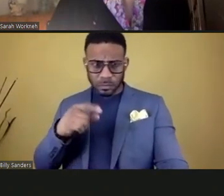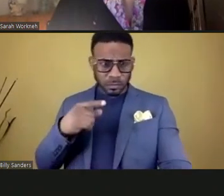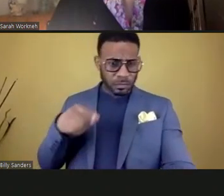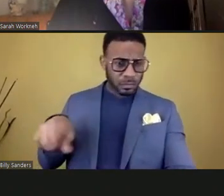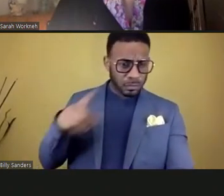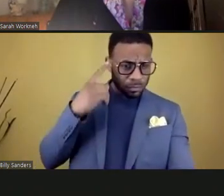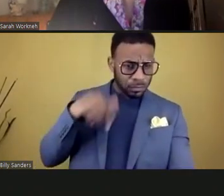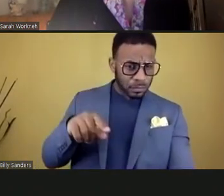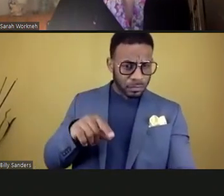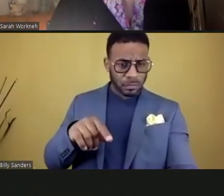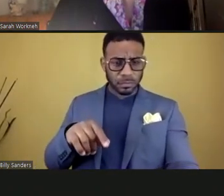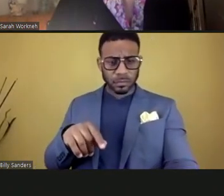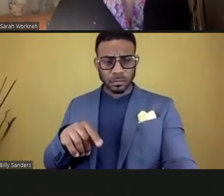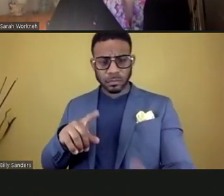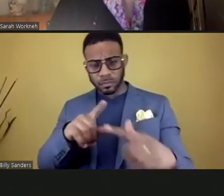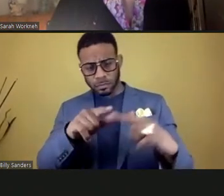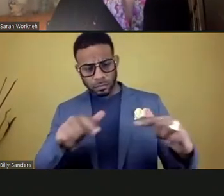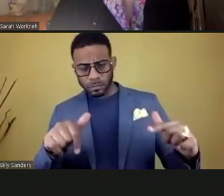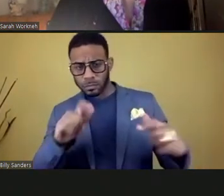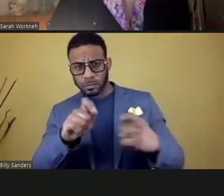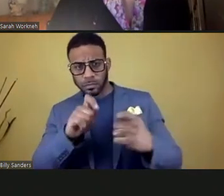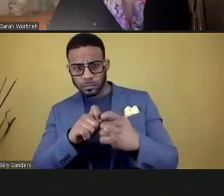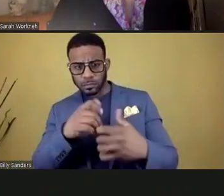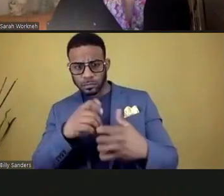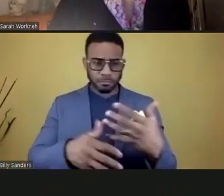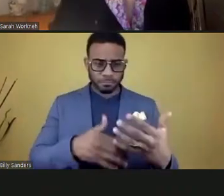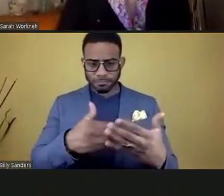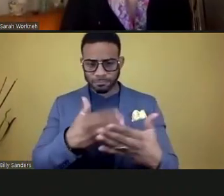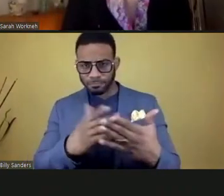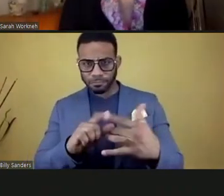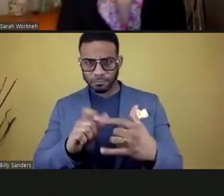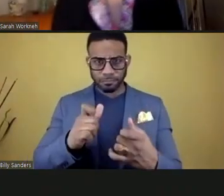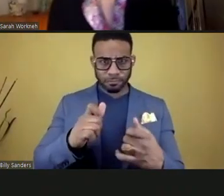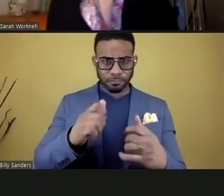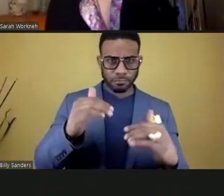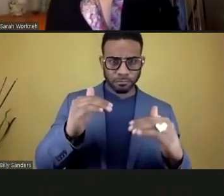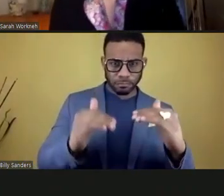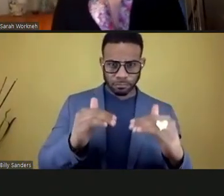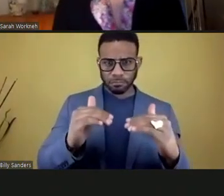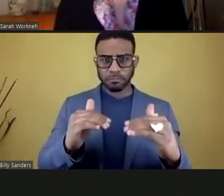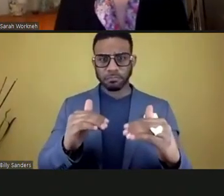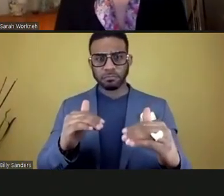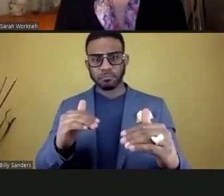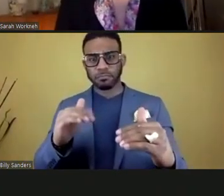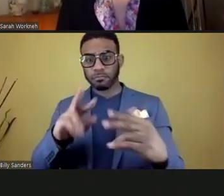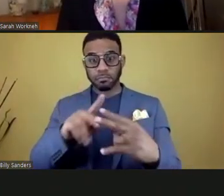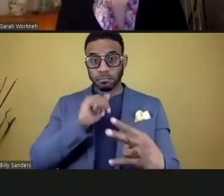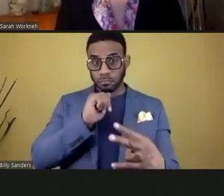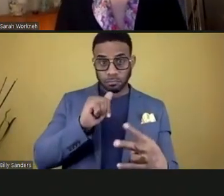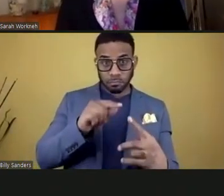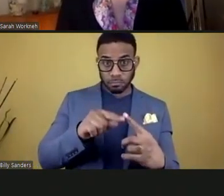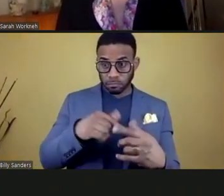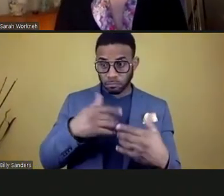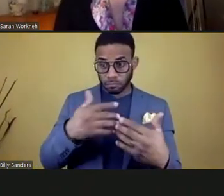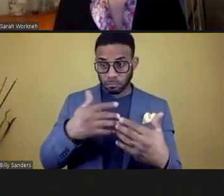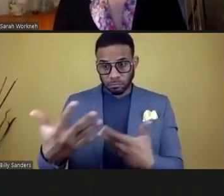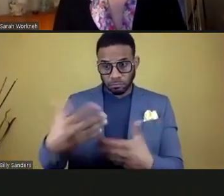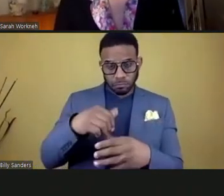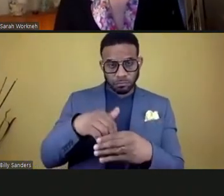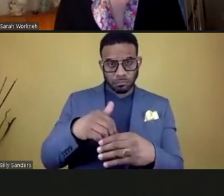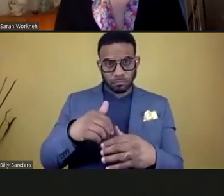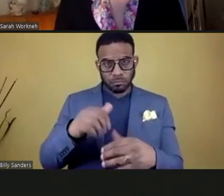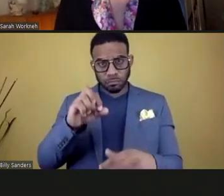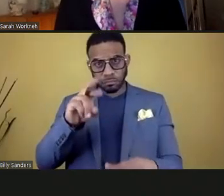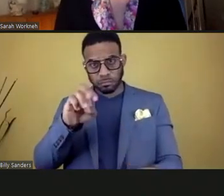for them? All of those certain kind of factors when they weigh out whether or not to engage in a